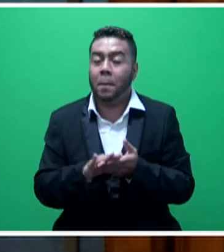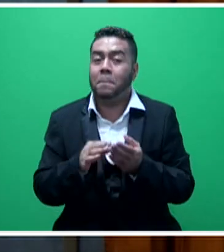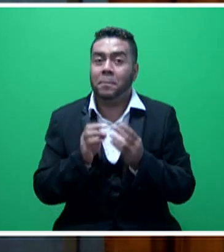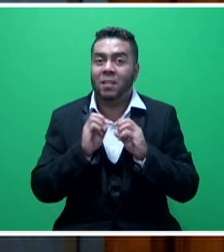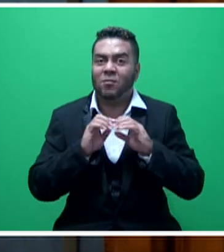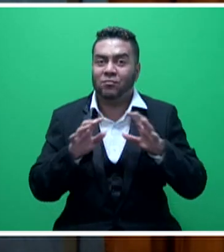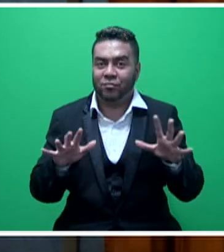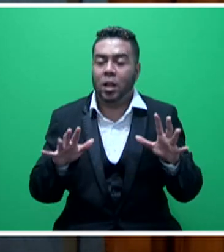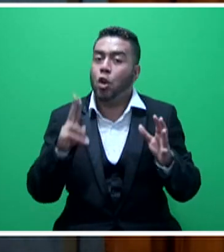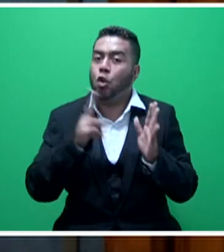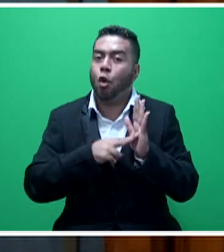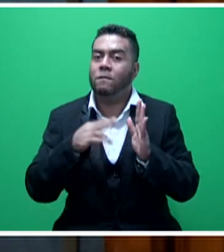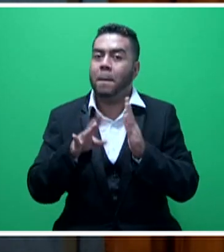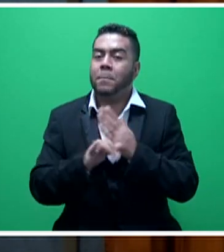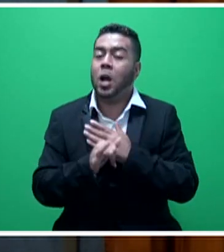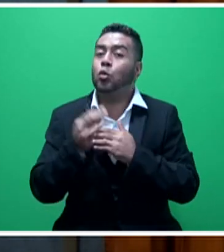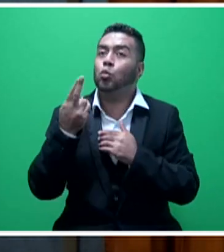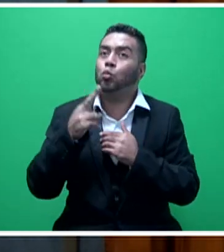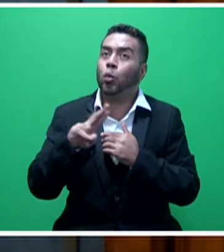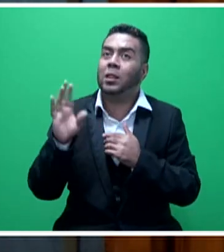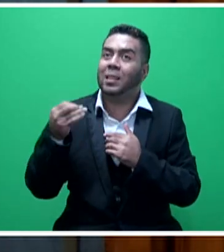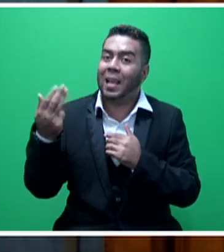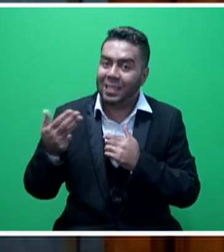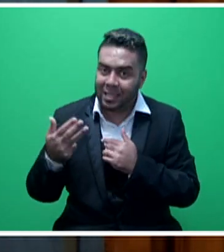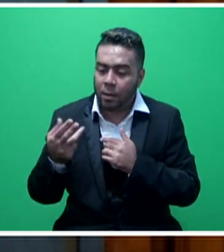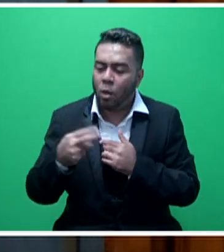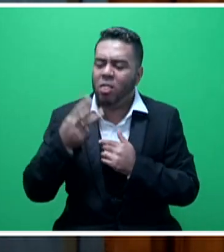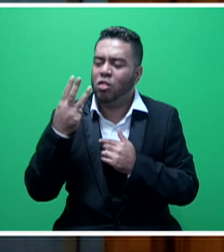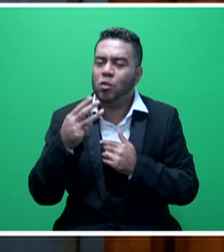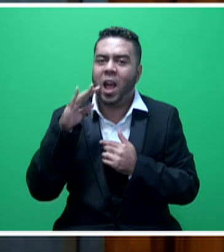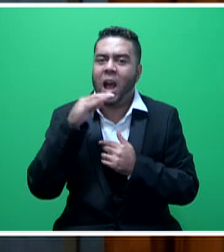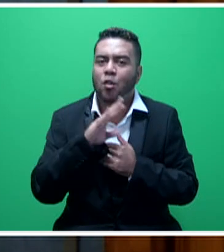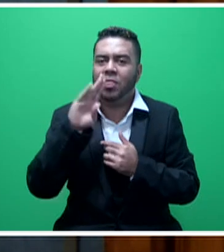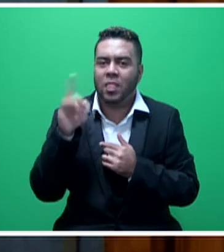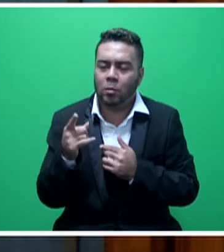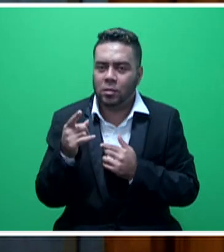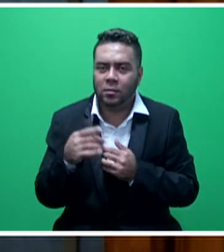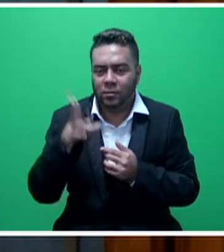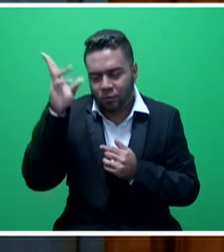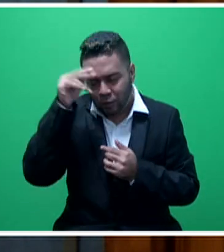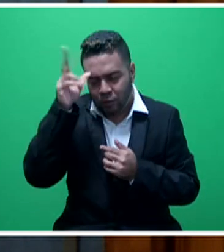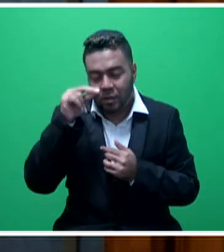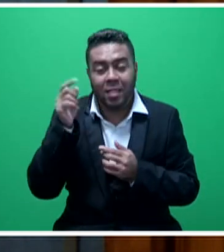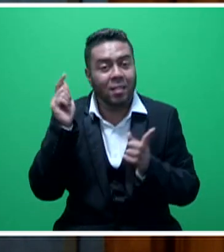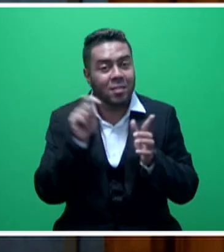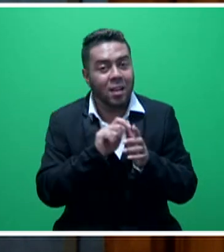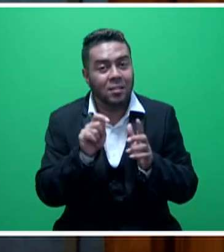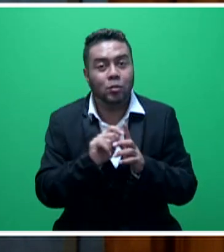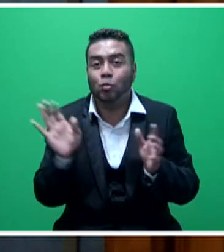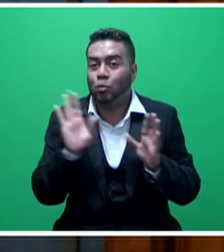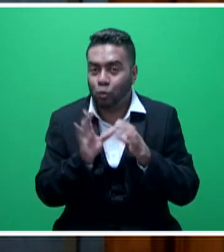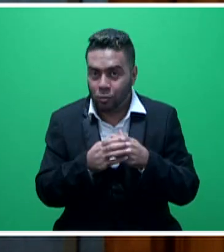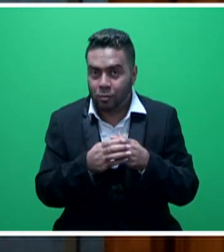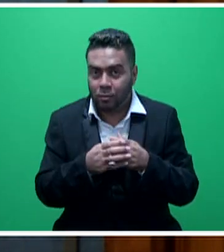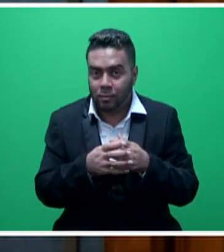in November 2019, and more than 300,000 Fijians in the target group were immunized